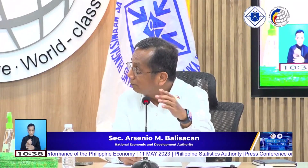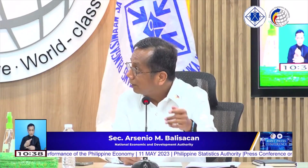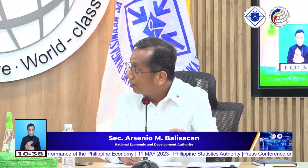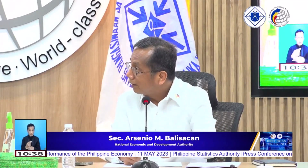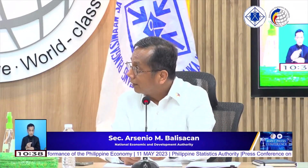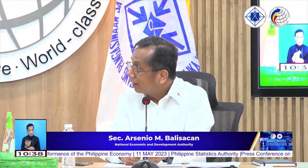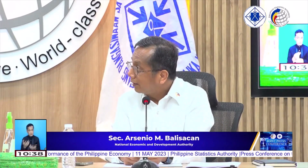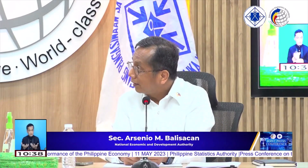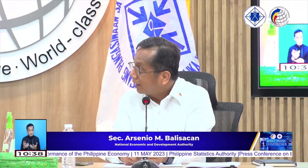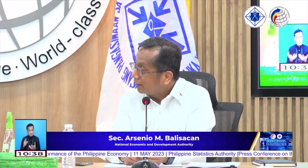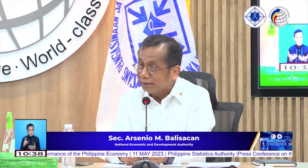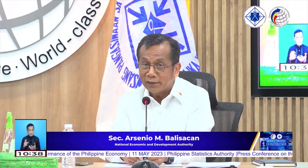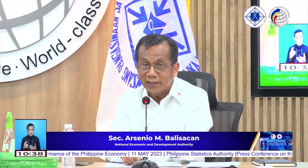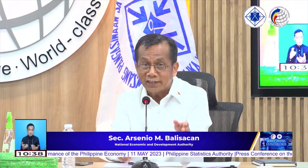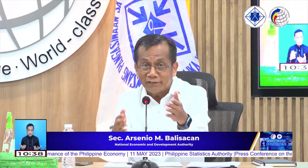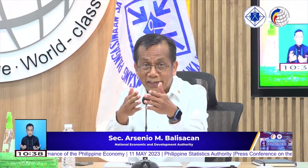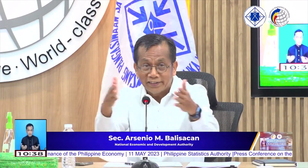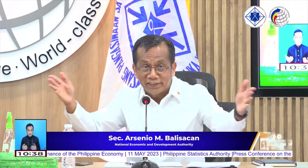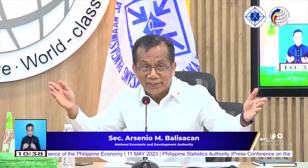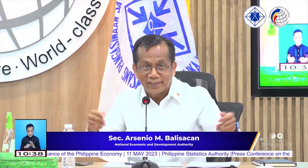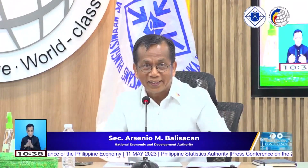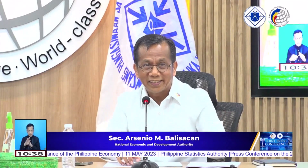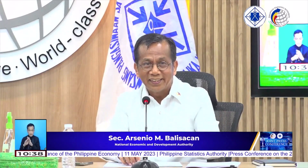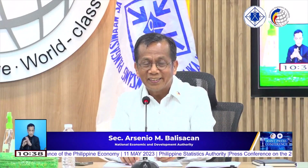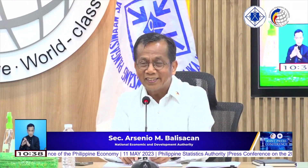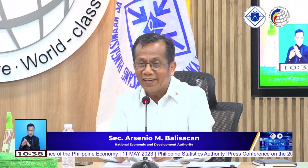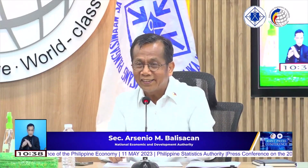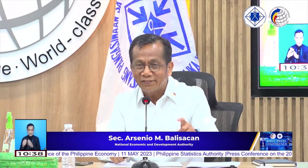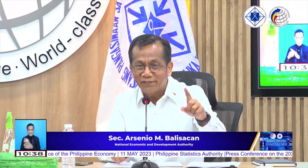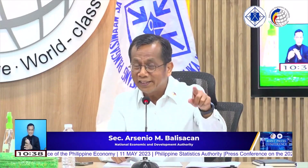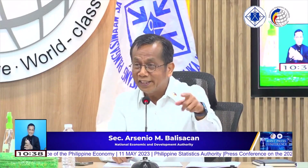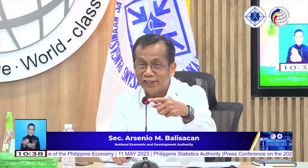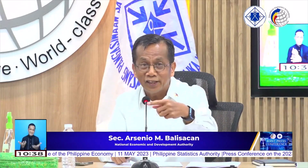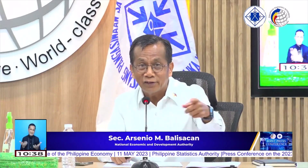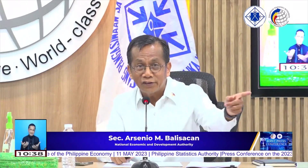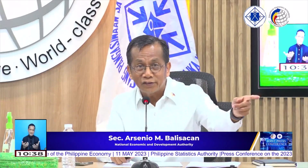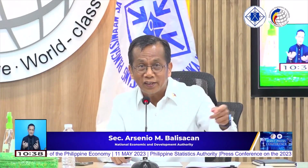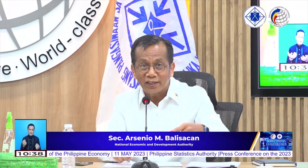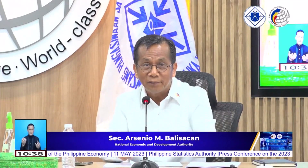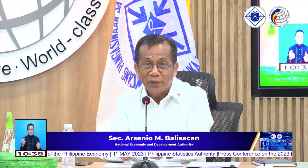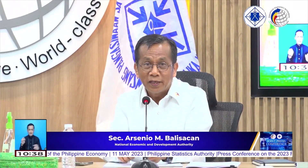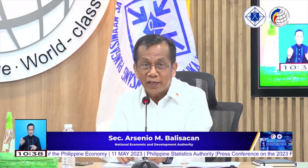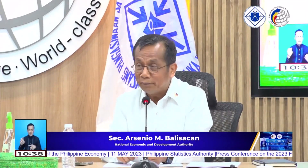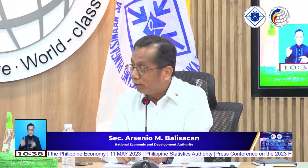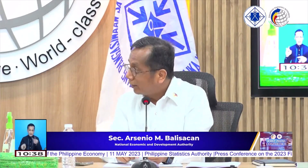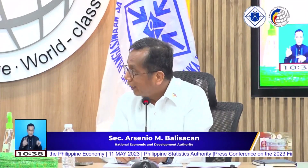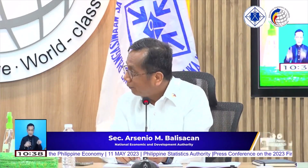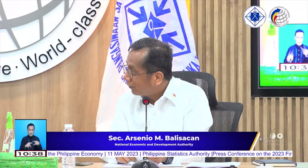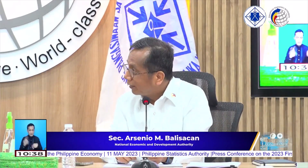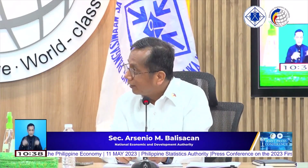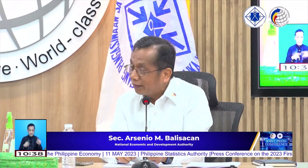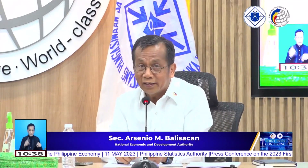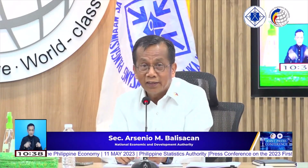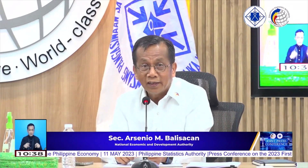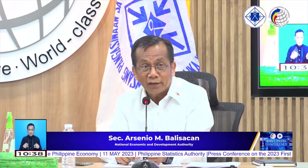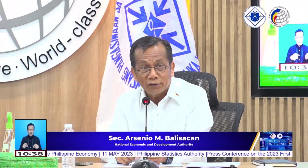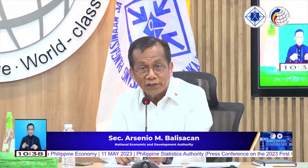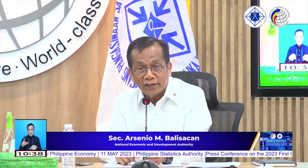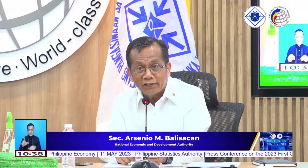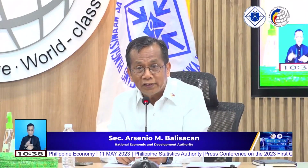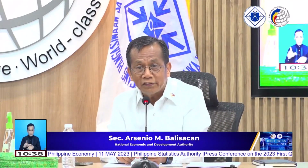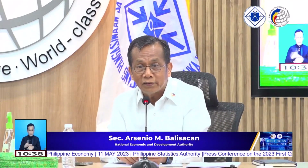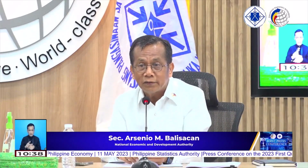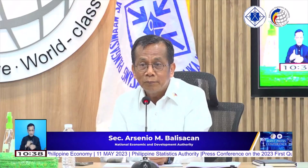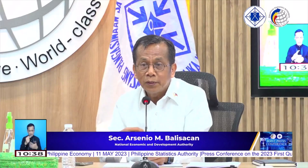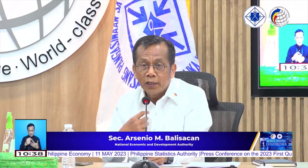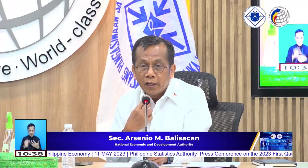must have been rising, but that's average. There's a lot of variation across labor types and across industries.